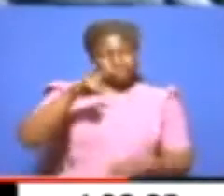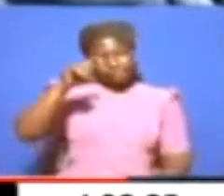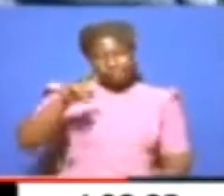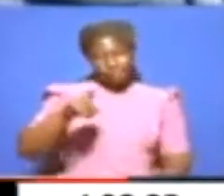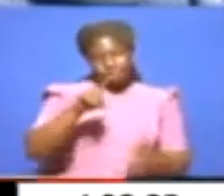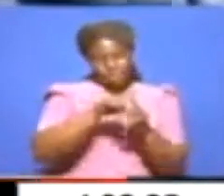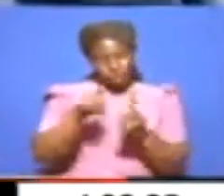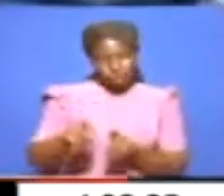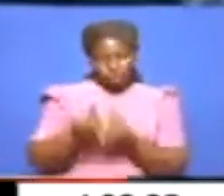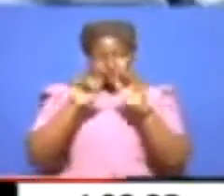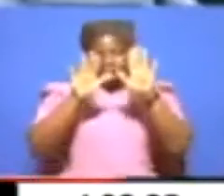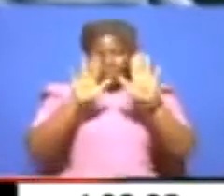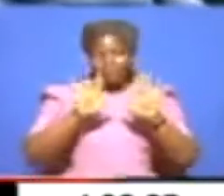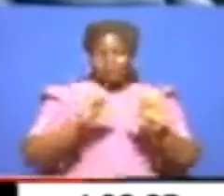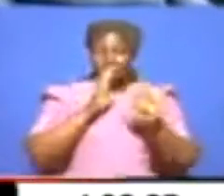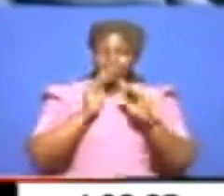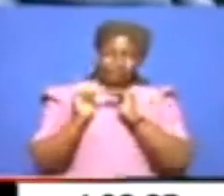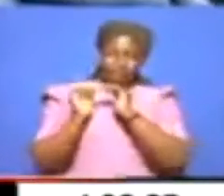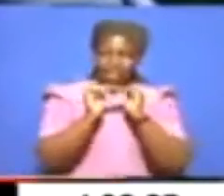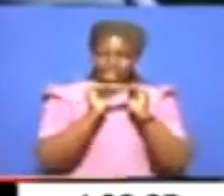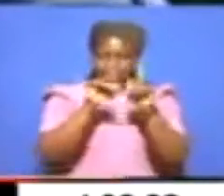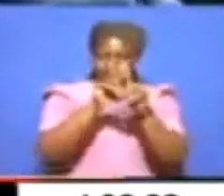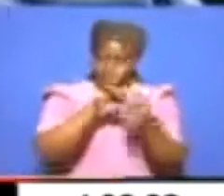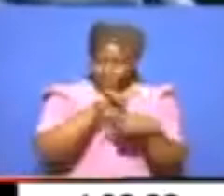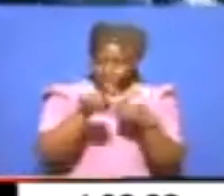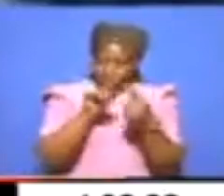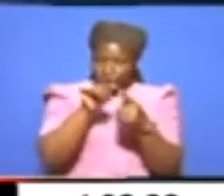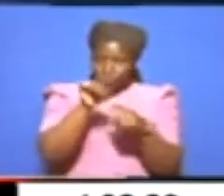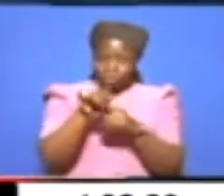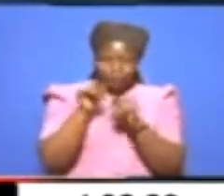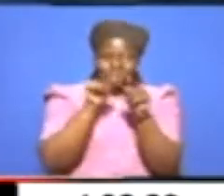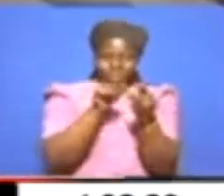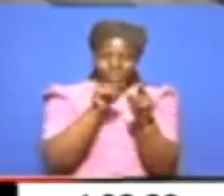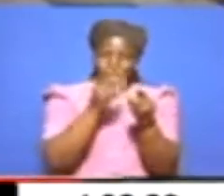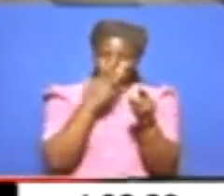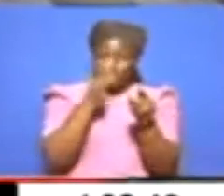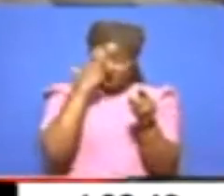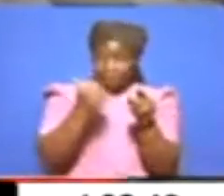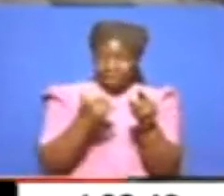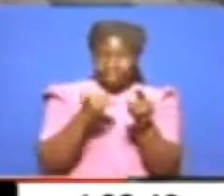to be fair even when you are criticizing. Kwa sababu sisi zote ni binadamu.